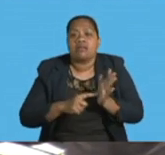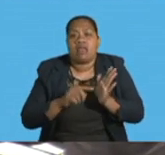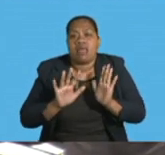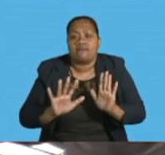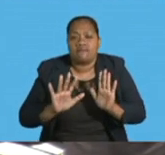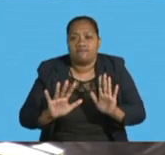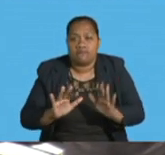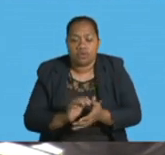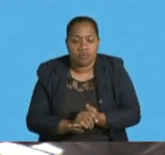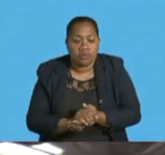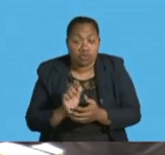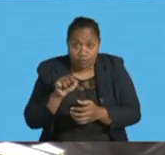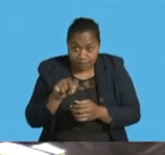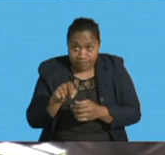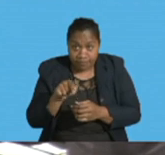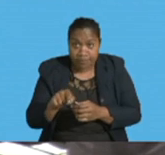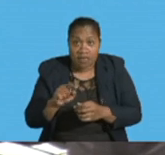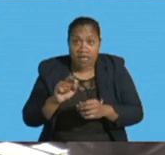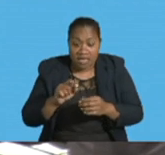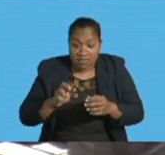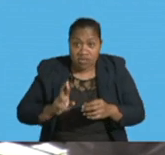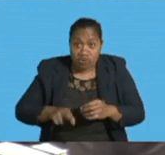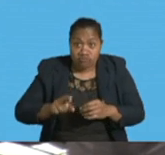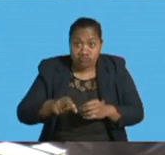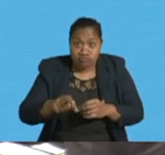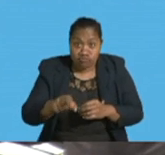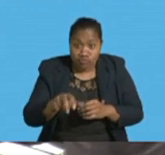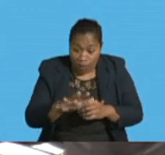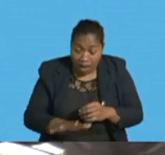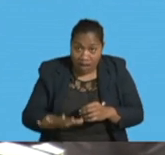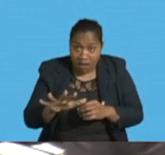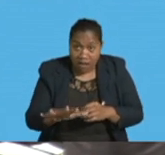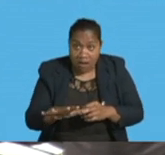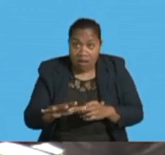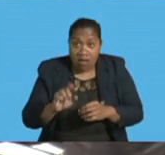wetlands, generally referred to as the Rewa Delta, comprising approximately